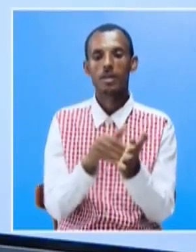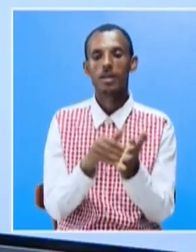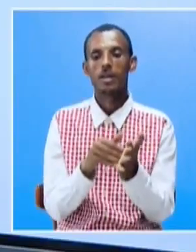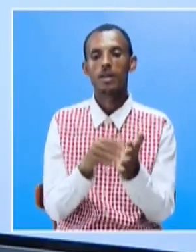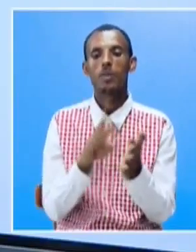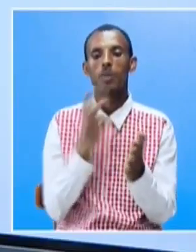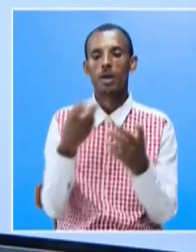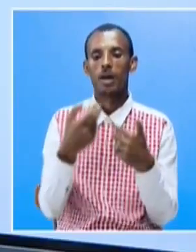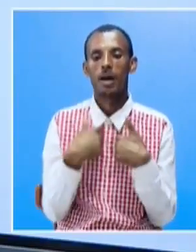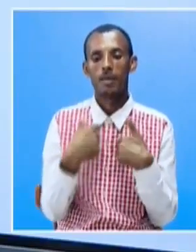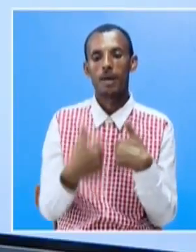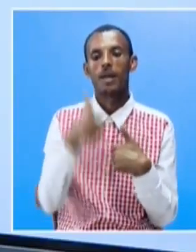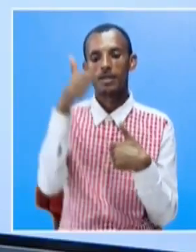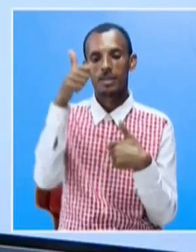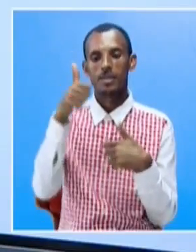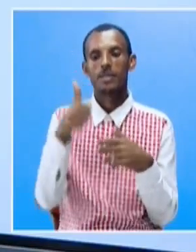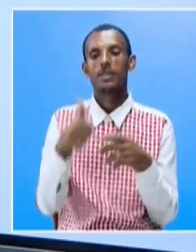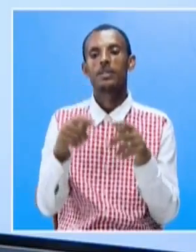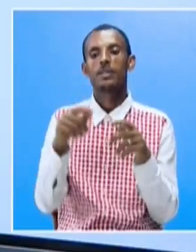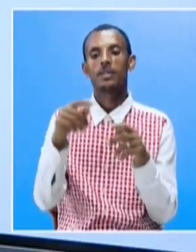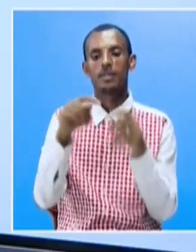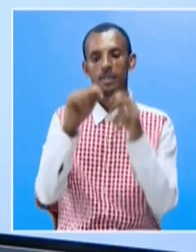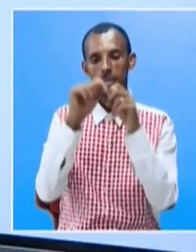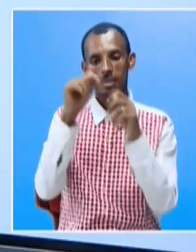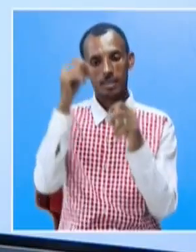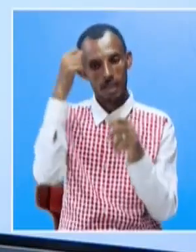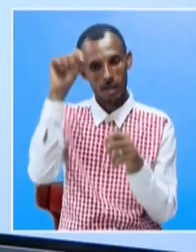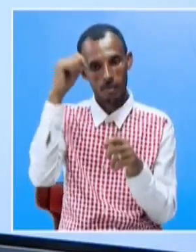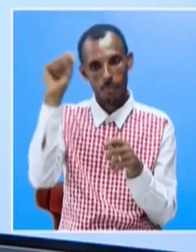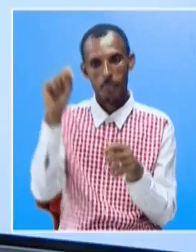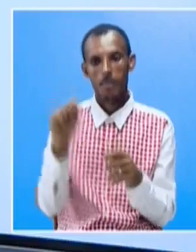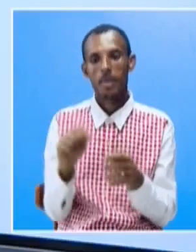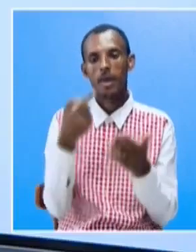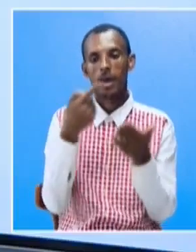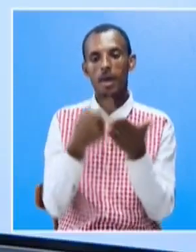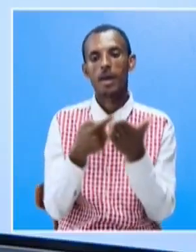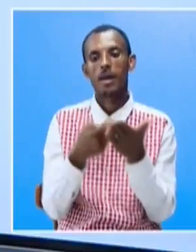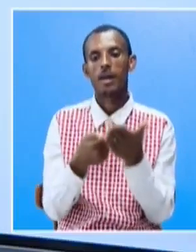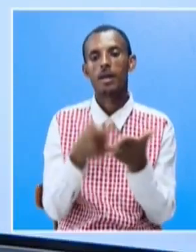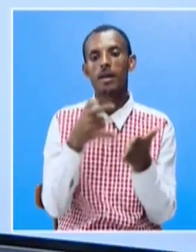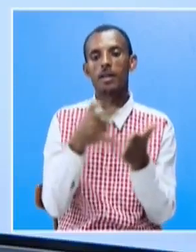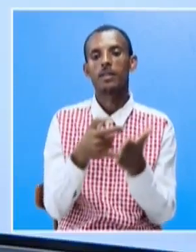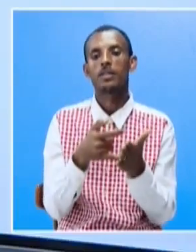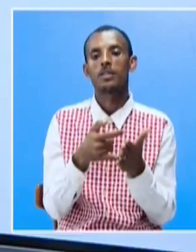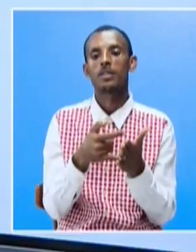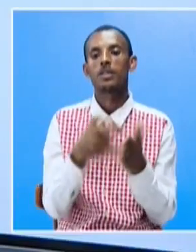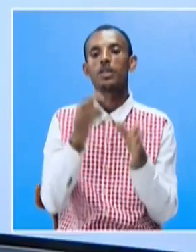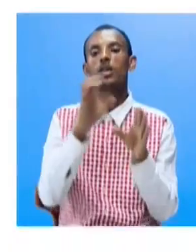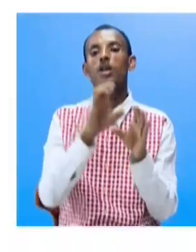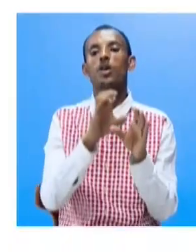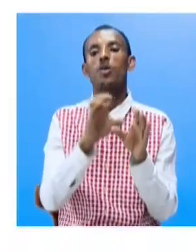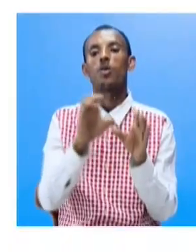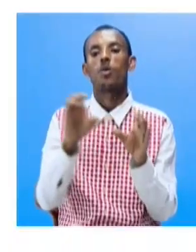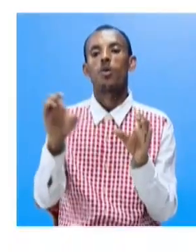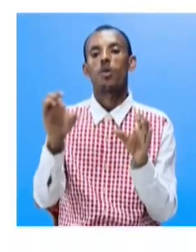another terminology here. The other term is here. It's a chord.